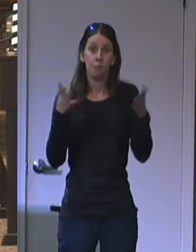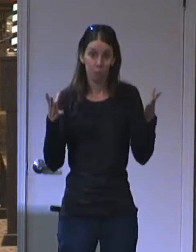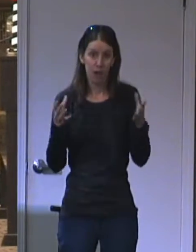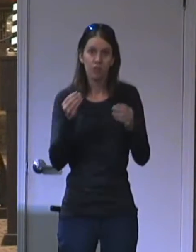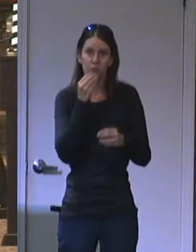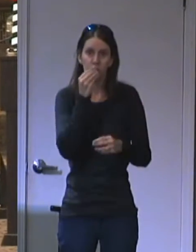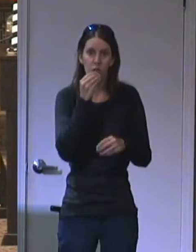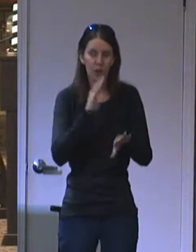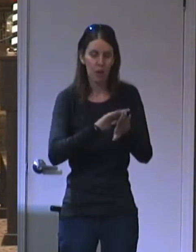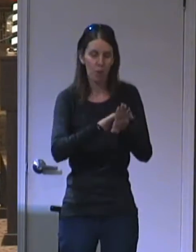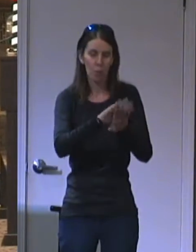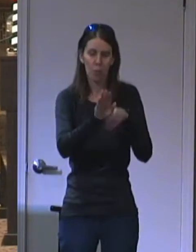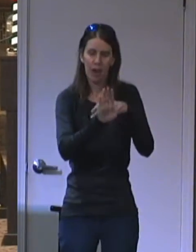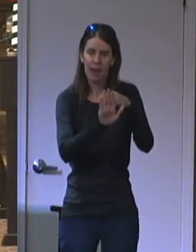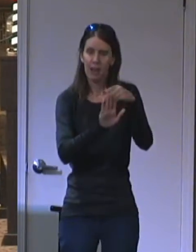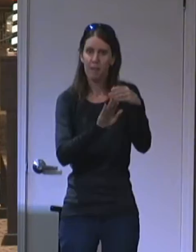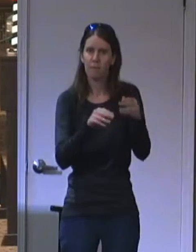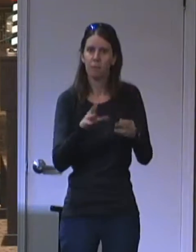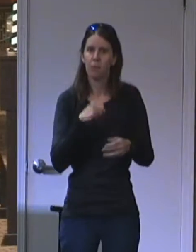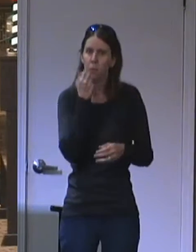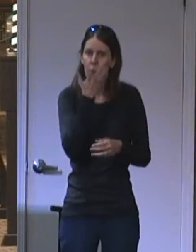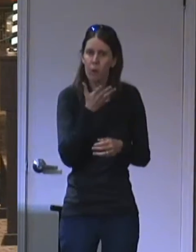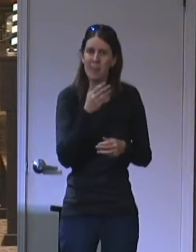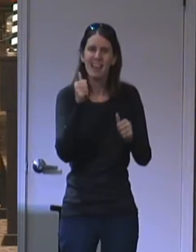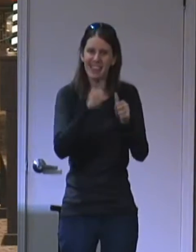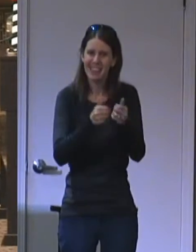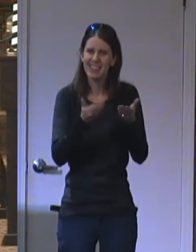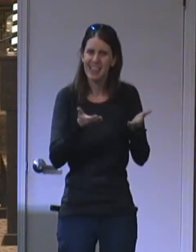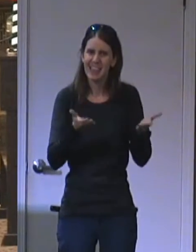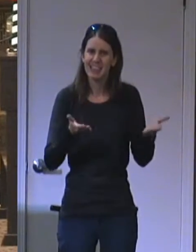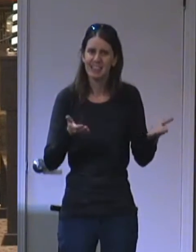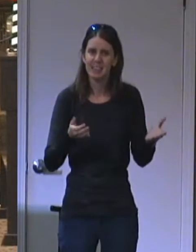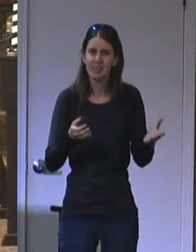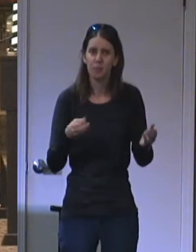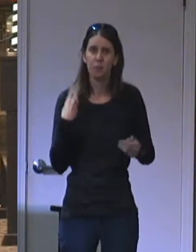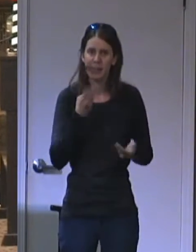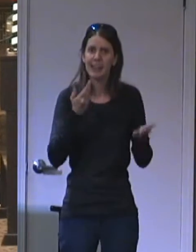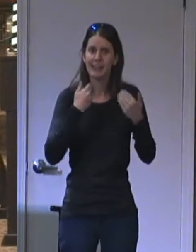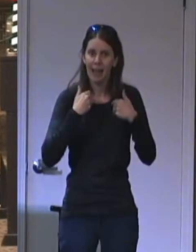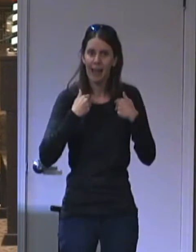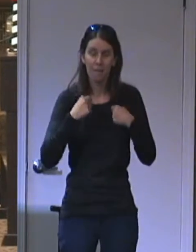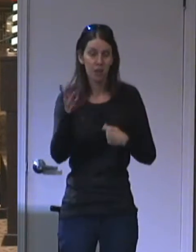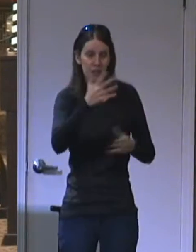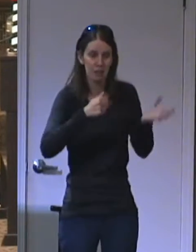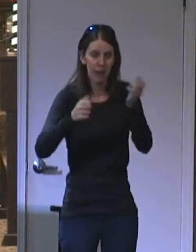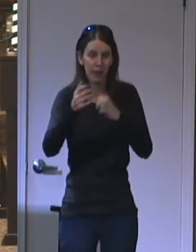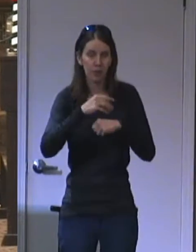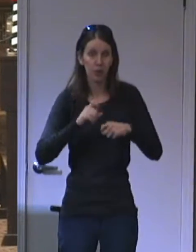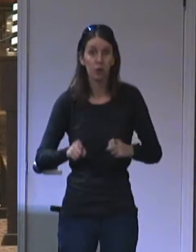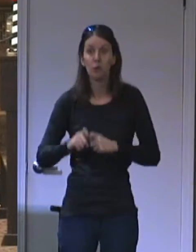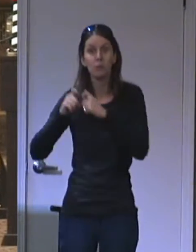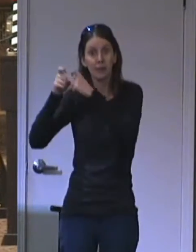take, hand warmers and foot warmers and, you know, everything that we could gather up.